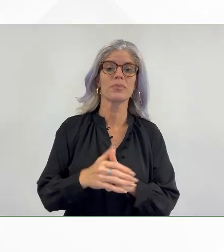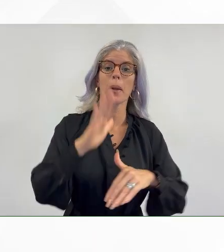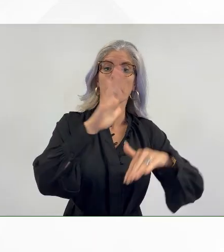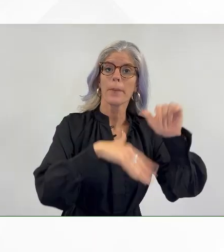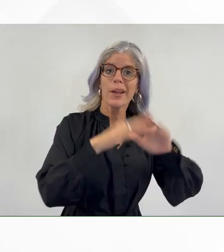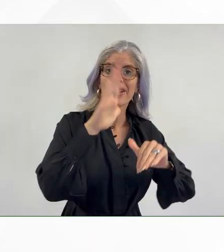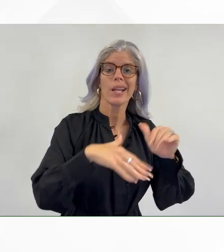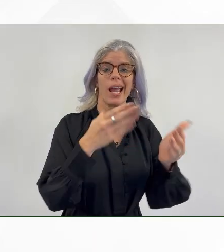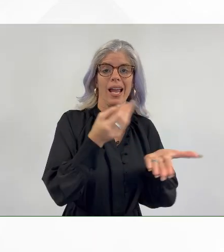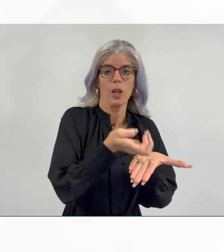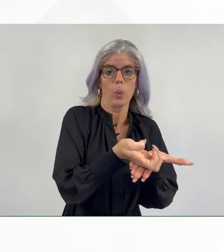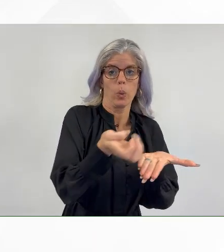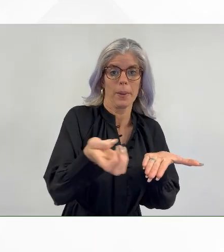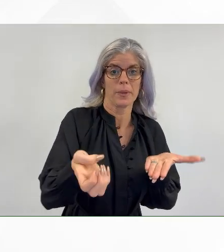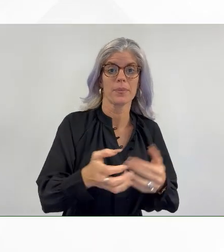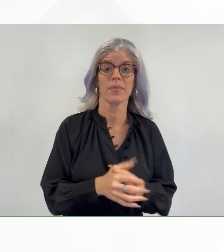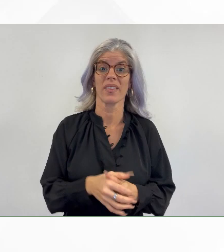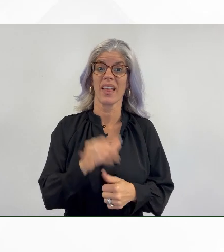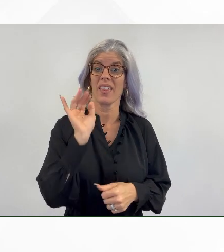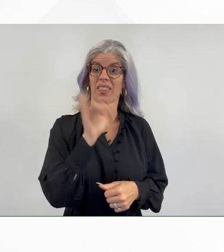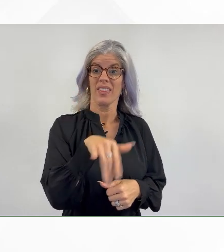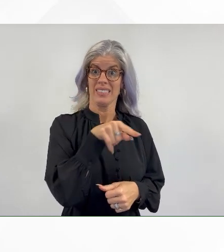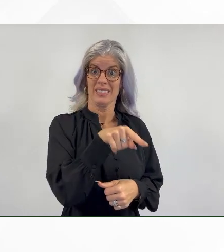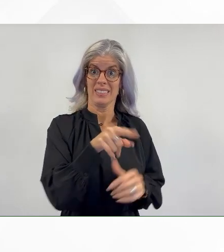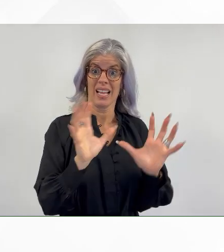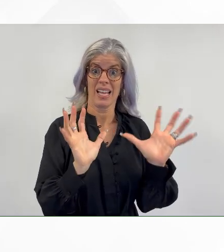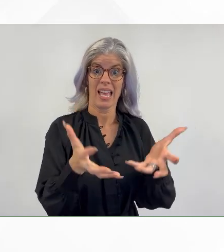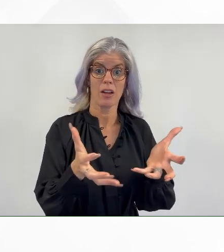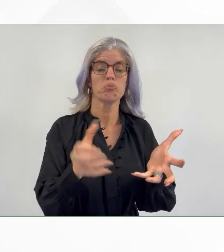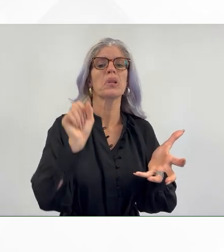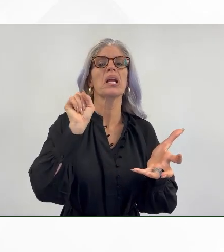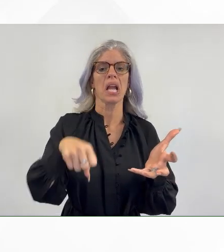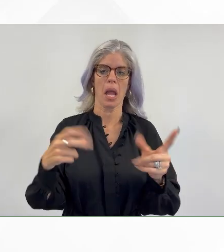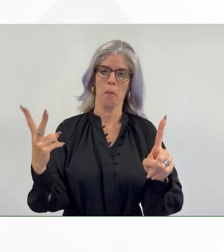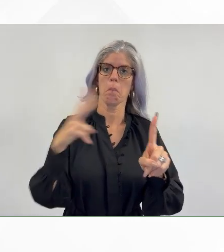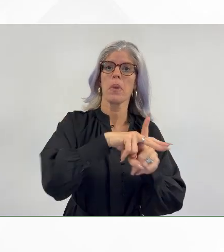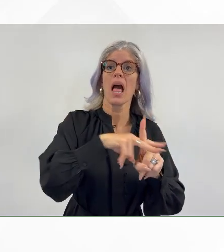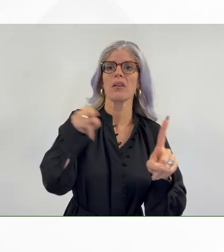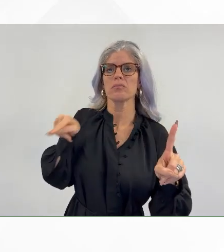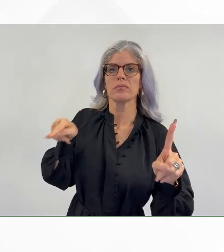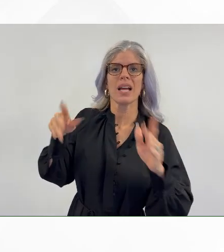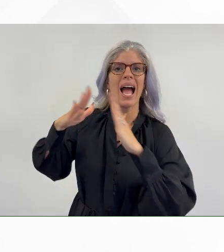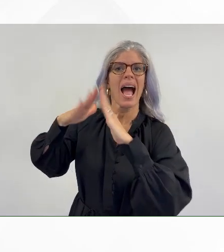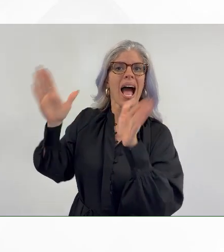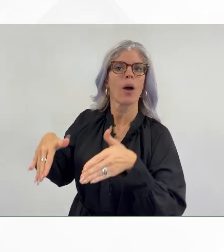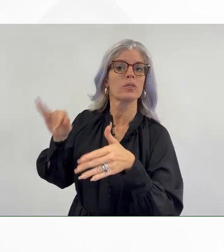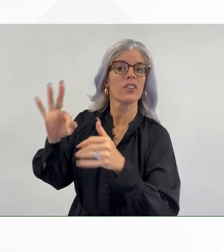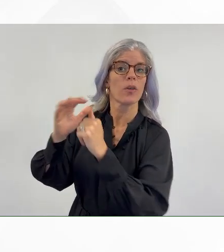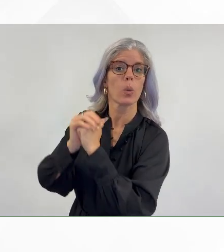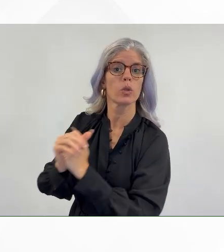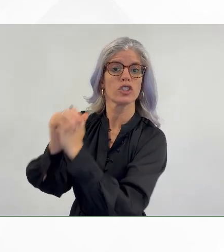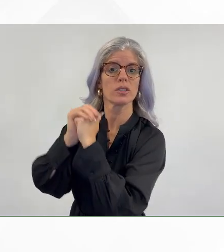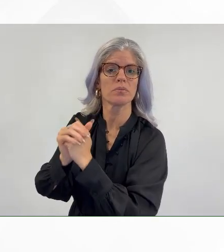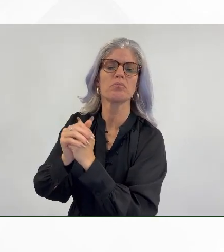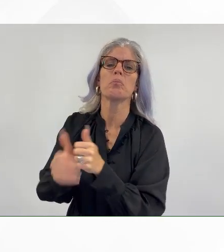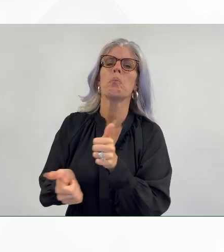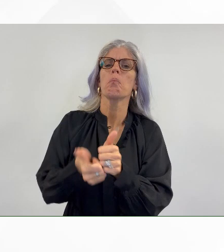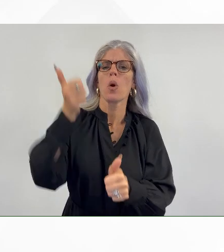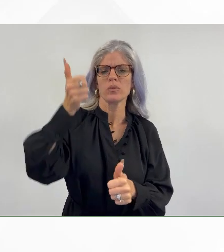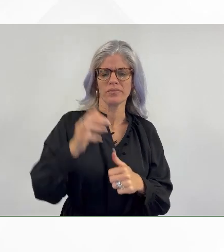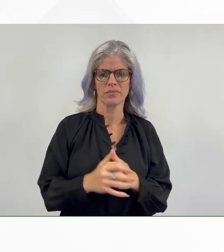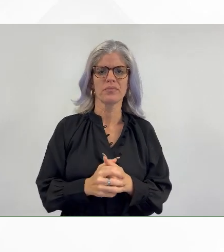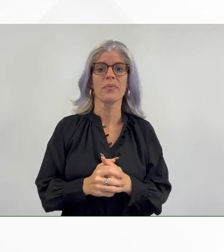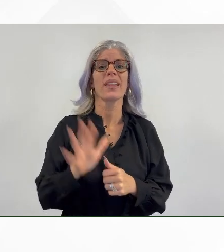Category E, buildings and equipment. This category may apply to houses of worship the most, and it includes repairs or replacement